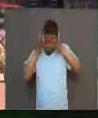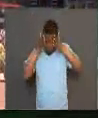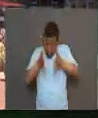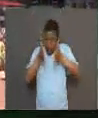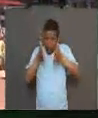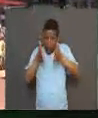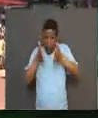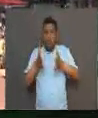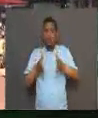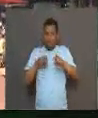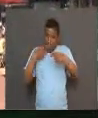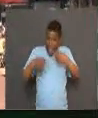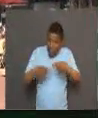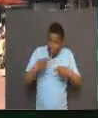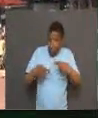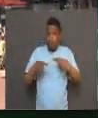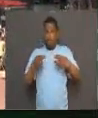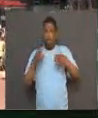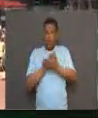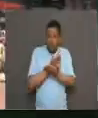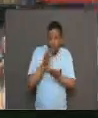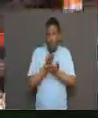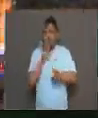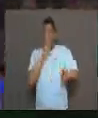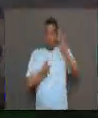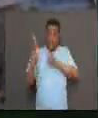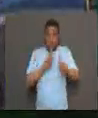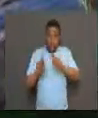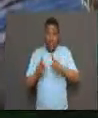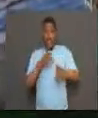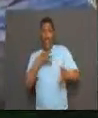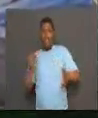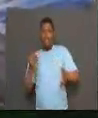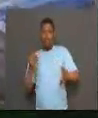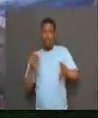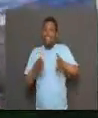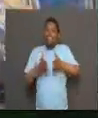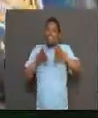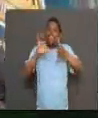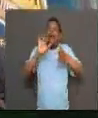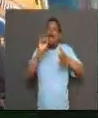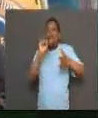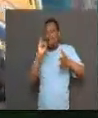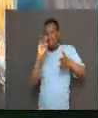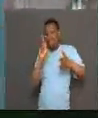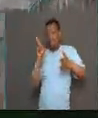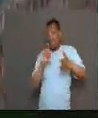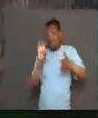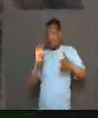focusing on the relationships between population and size.